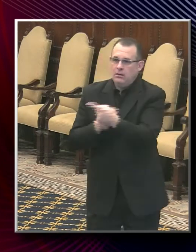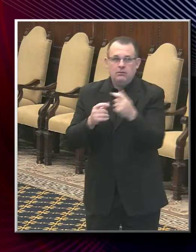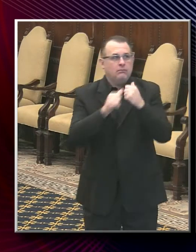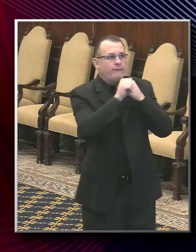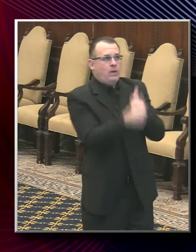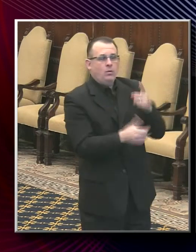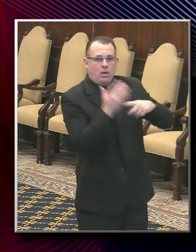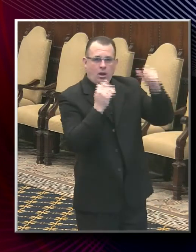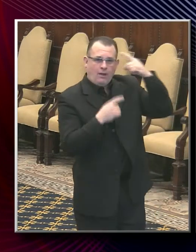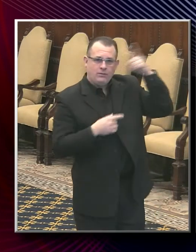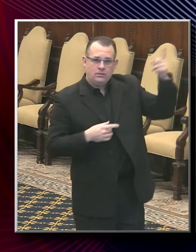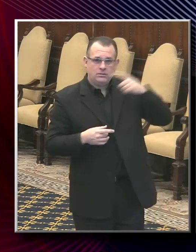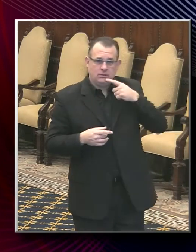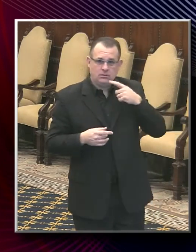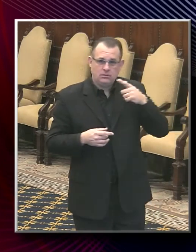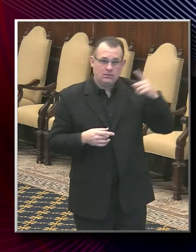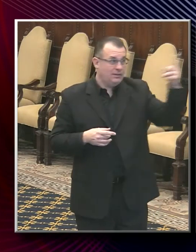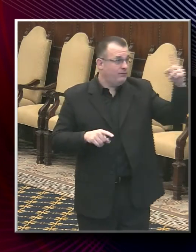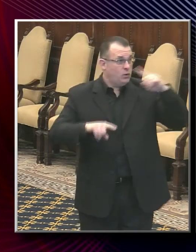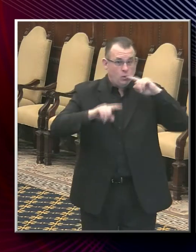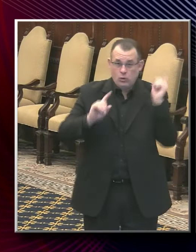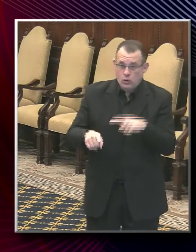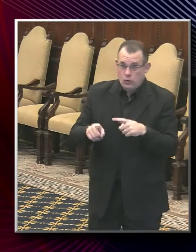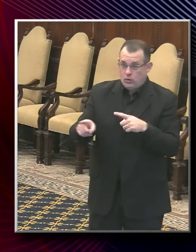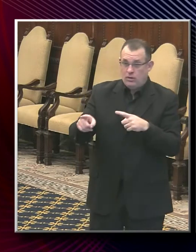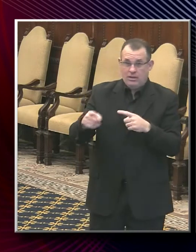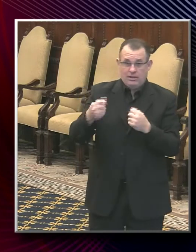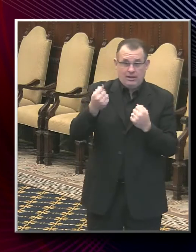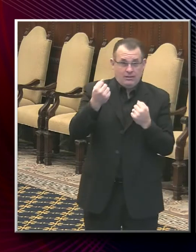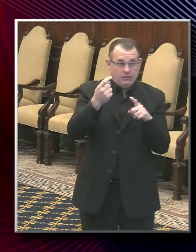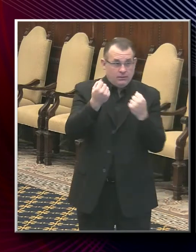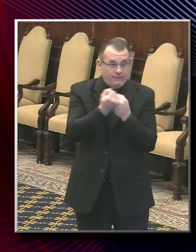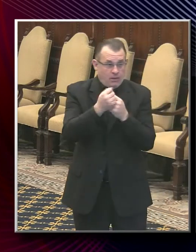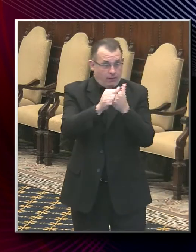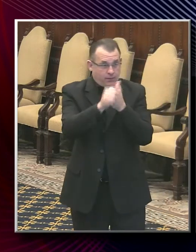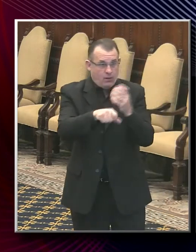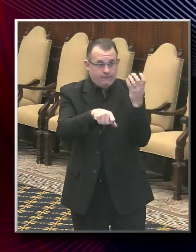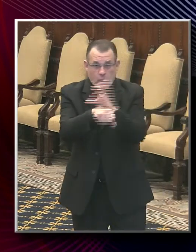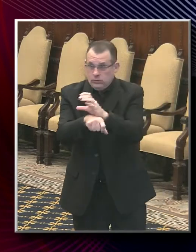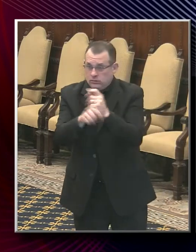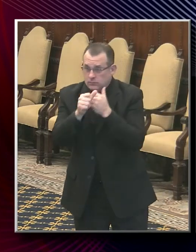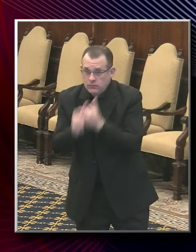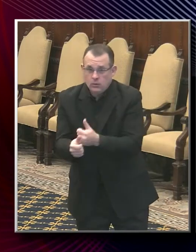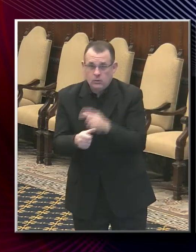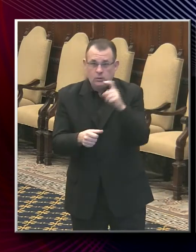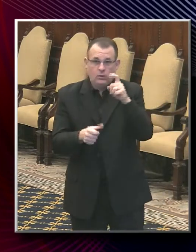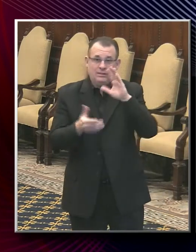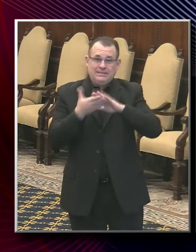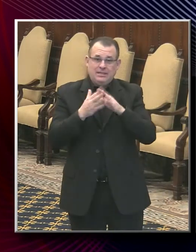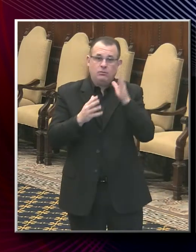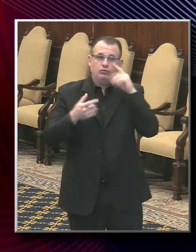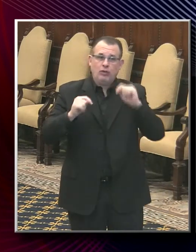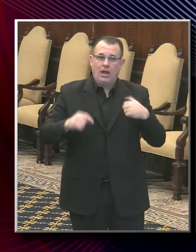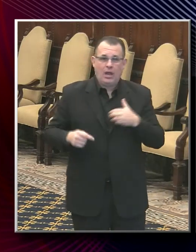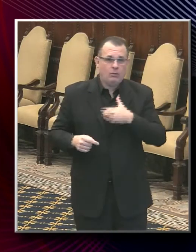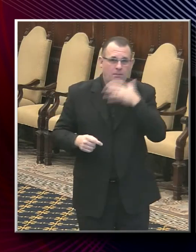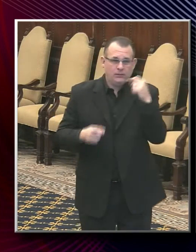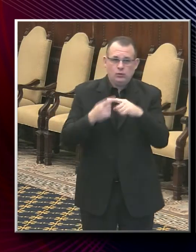regulation is difficult to enforce, but the city will certainly do what it can to enforce